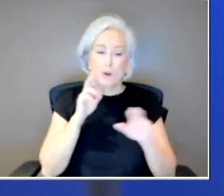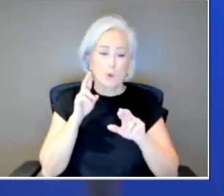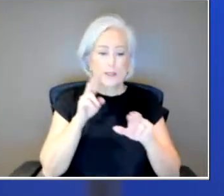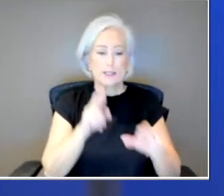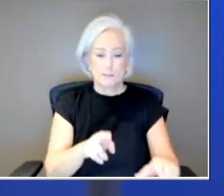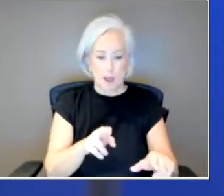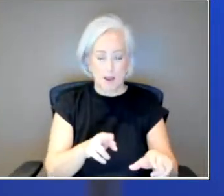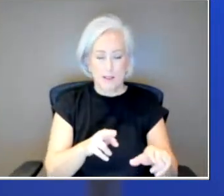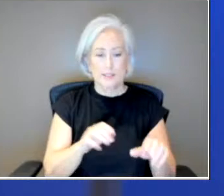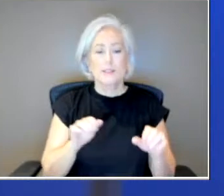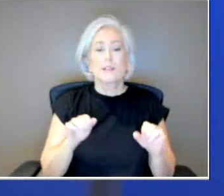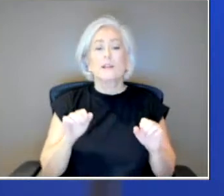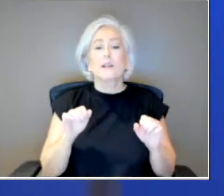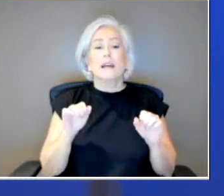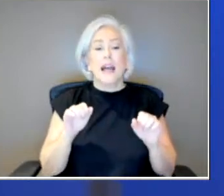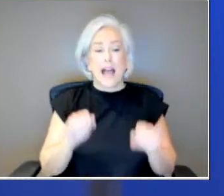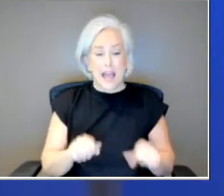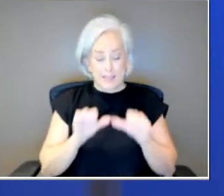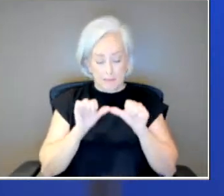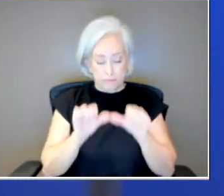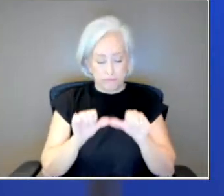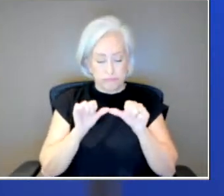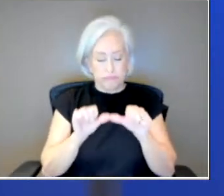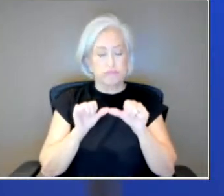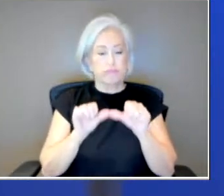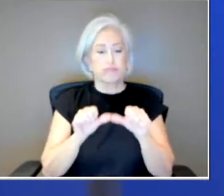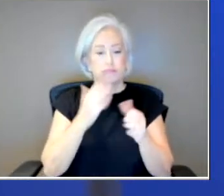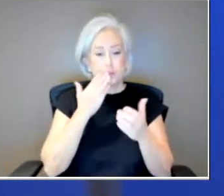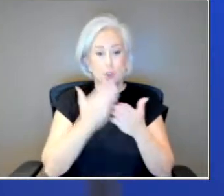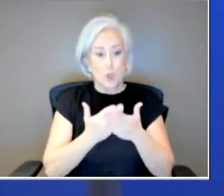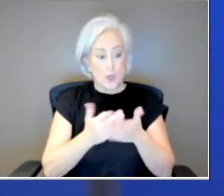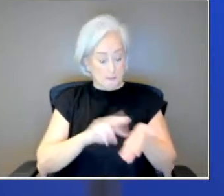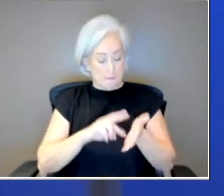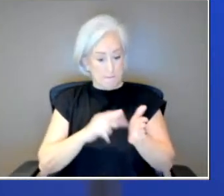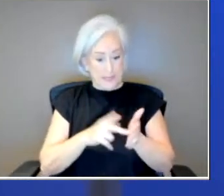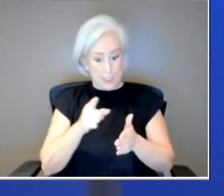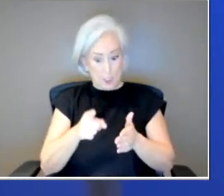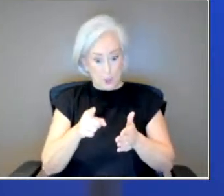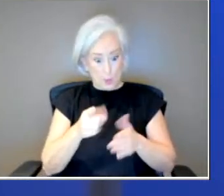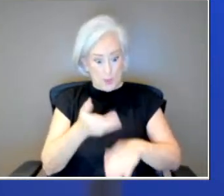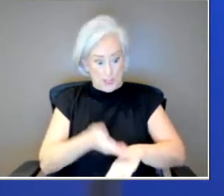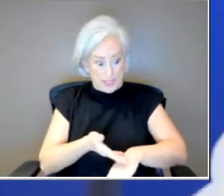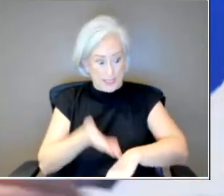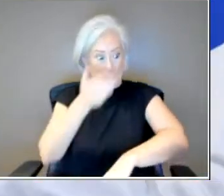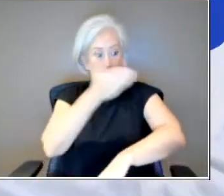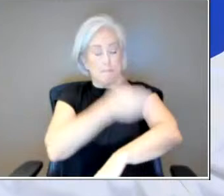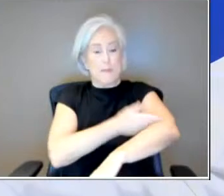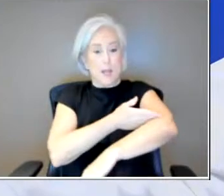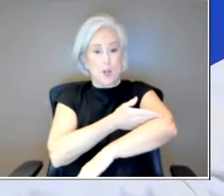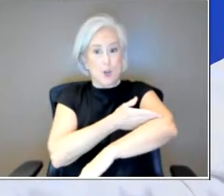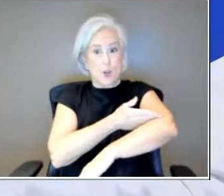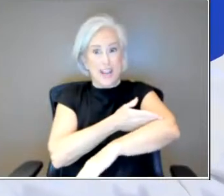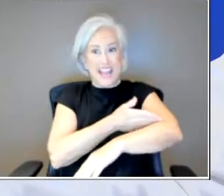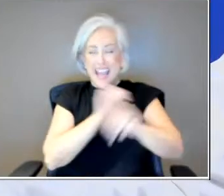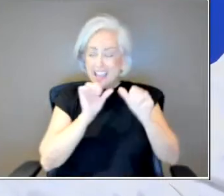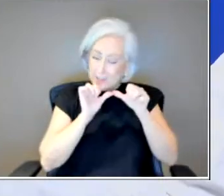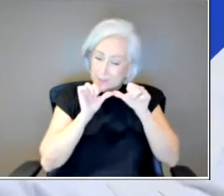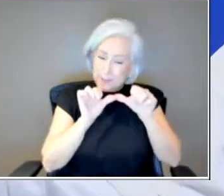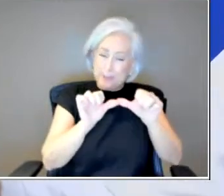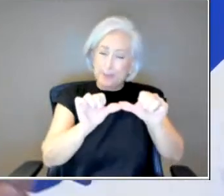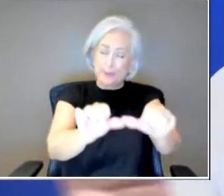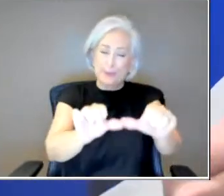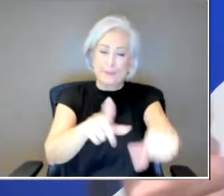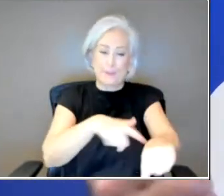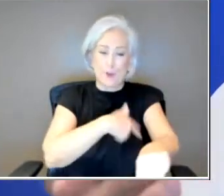the one thing that they've really shown is that you get better, you get a whole lot better, and then you stay better for that long period of time compared